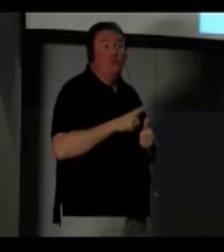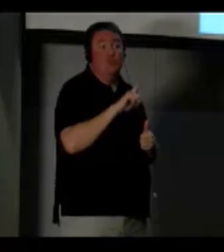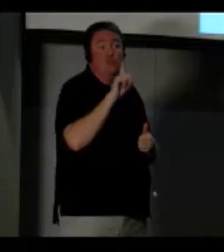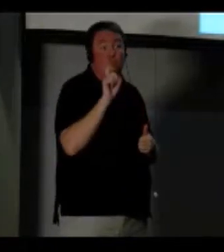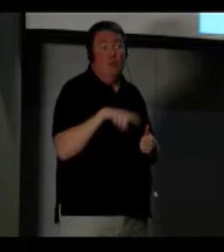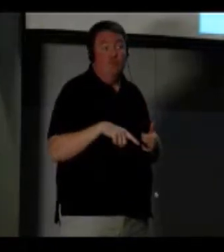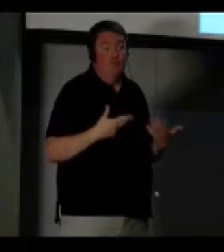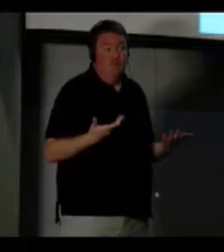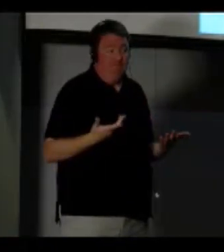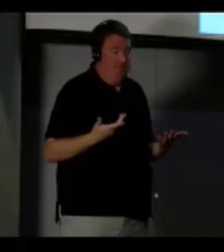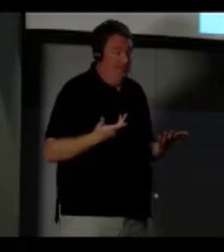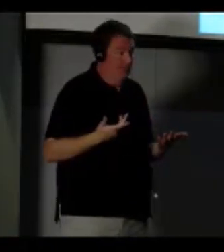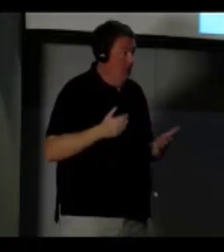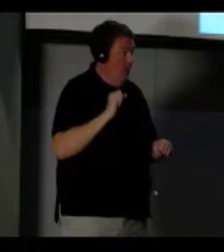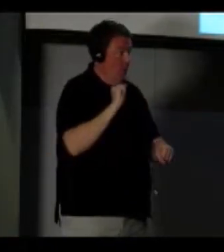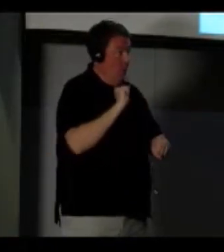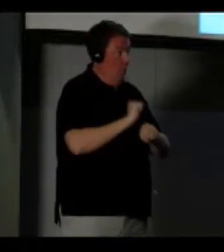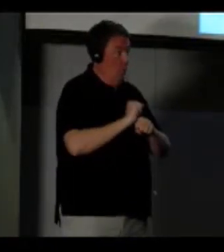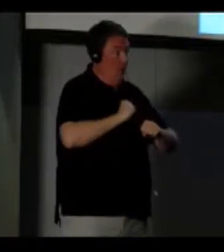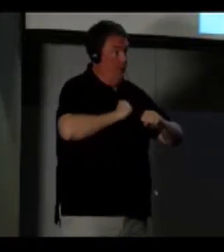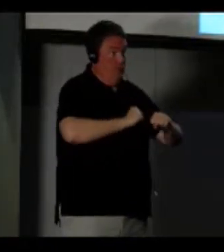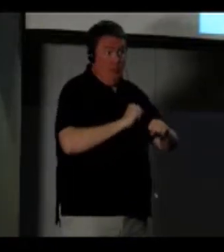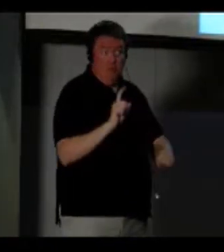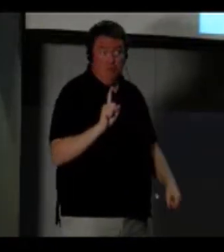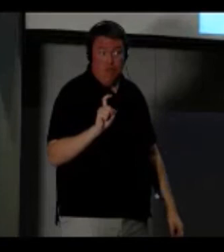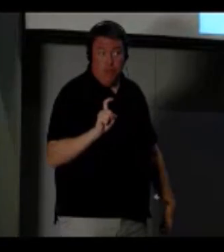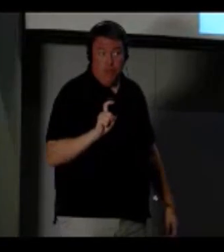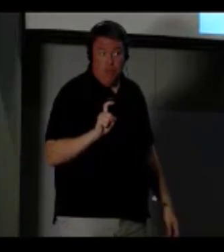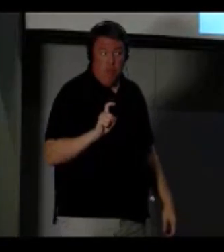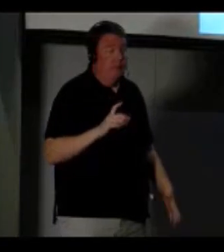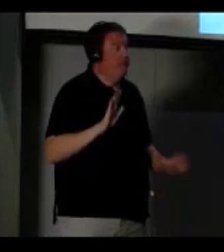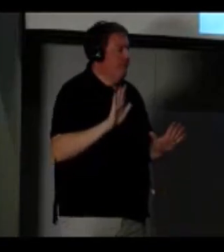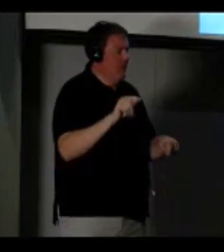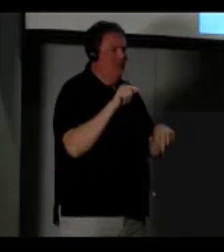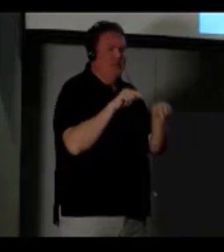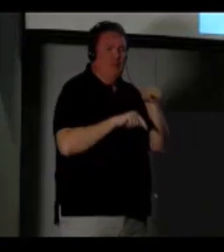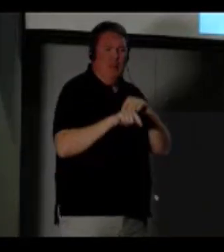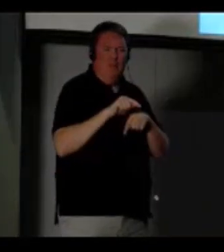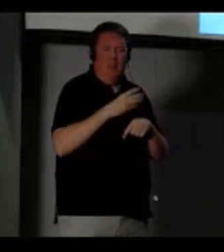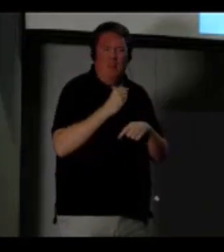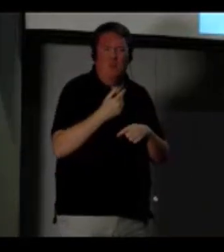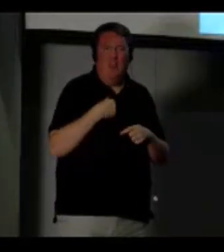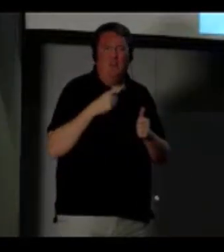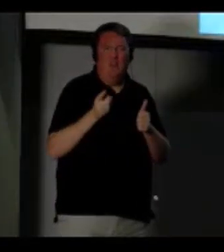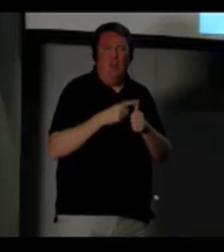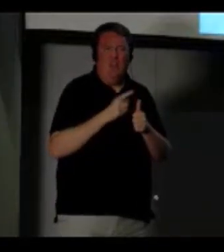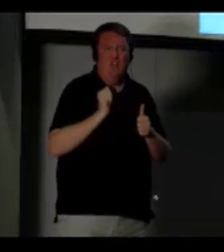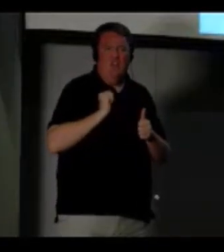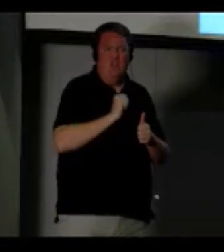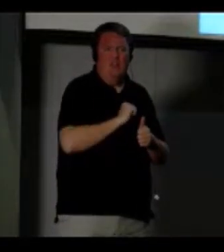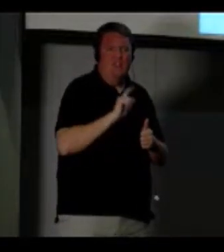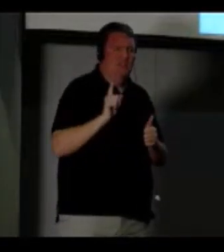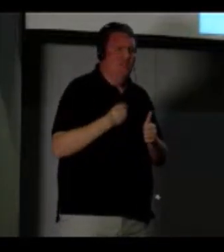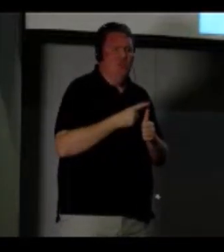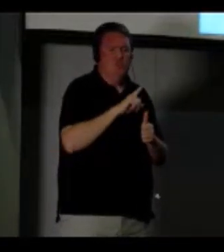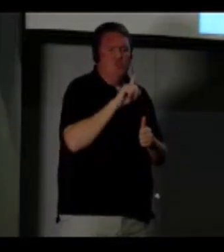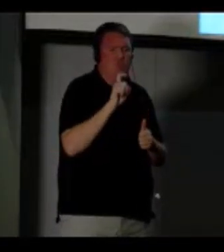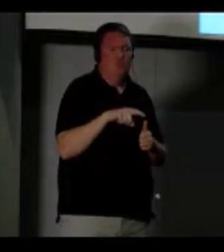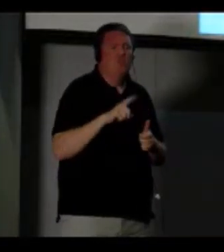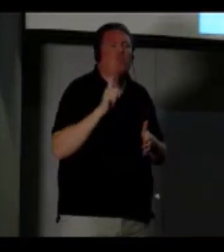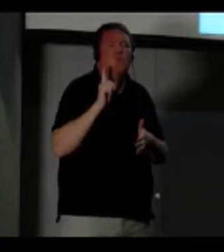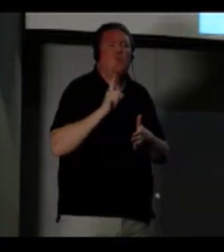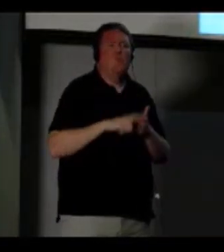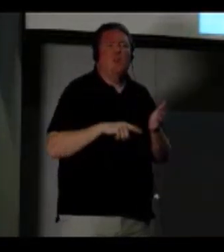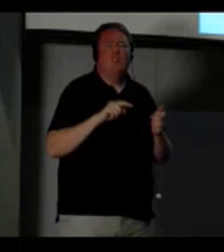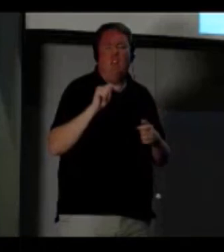is the work protected? And I guess that I should back up and say that we have to ask a preliminary question, which is, what is